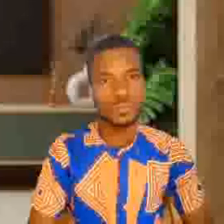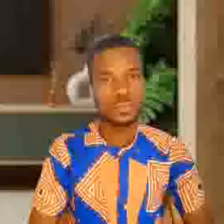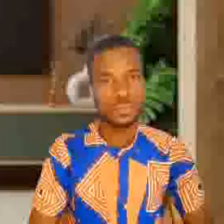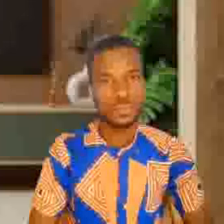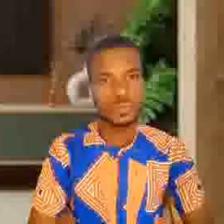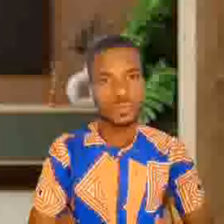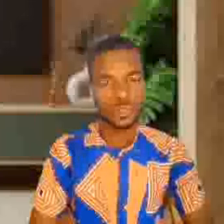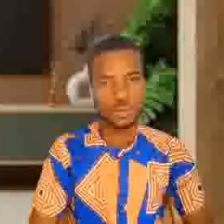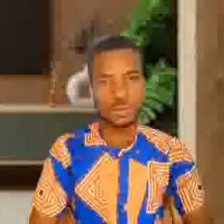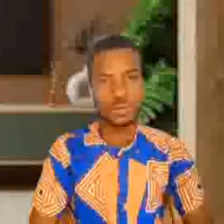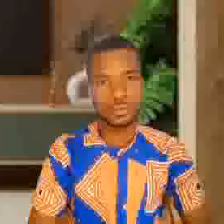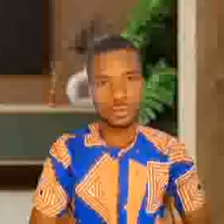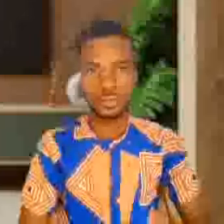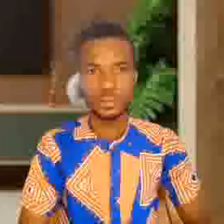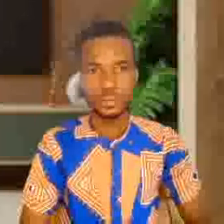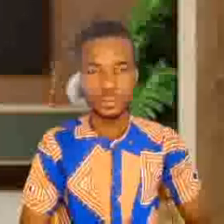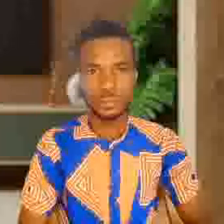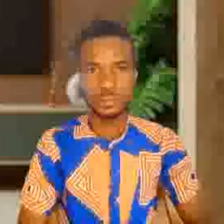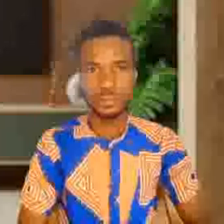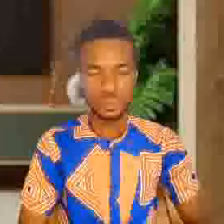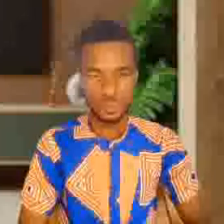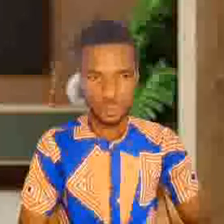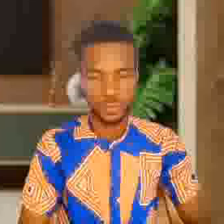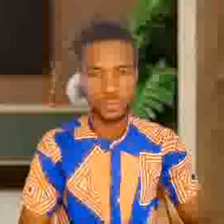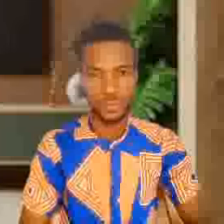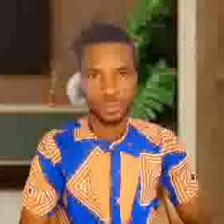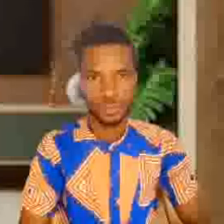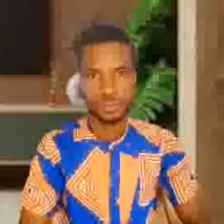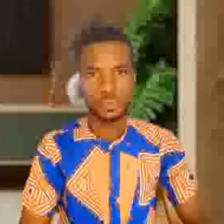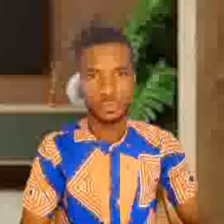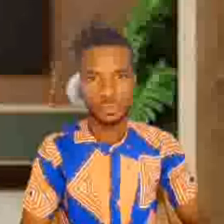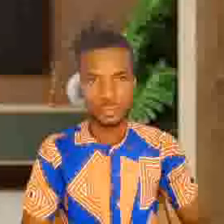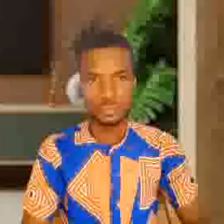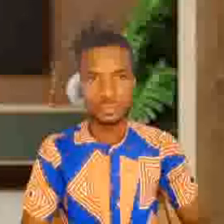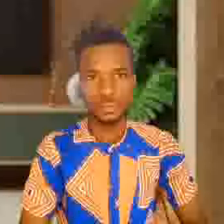It was in that second encounter that I knew that the place of my primary assignment was the city of Makot.